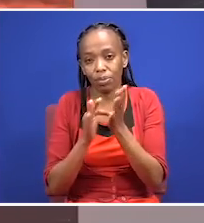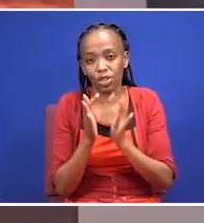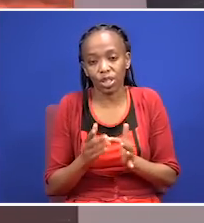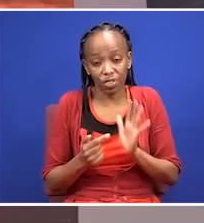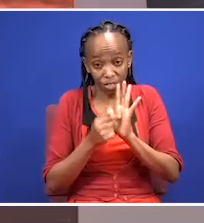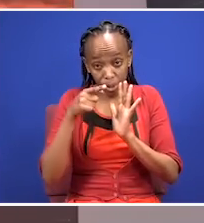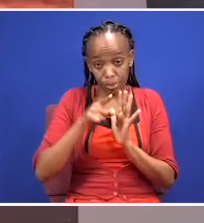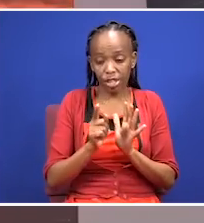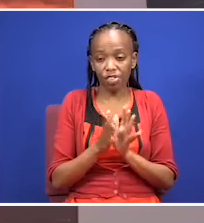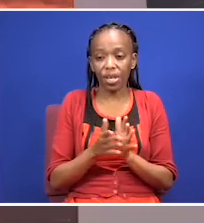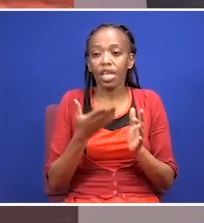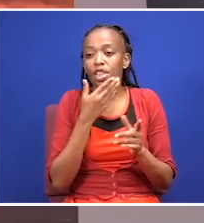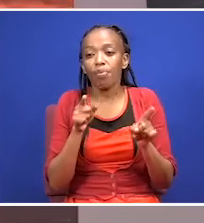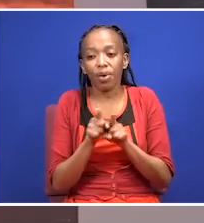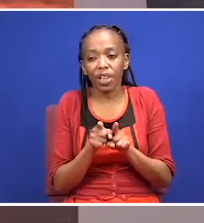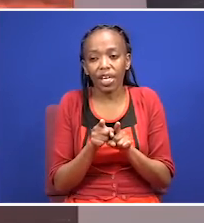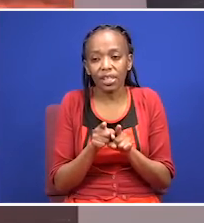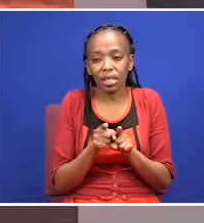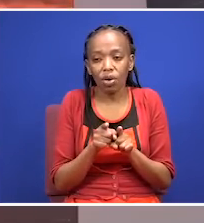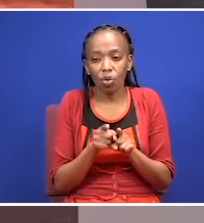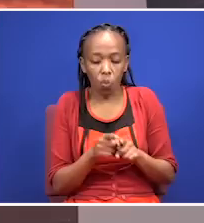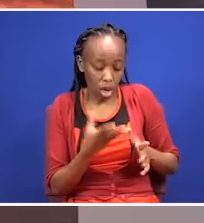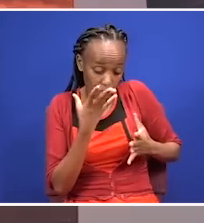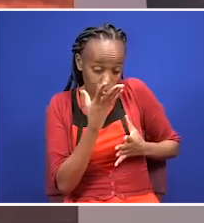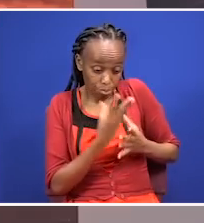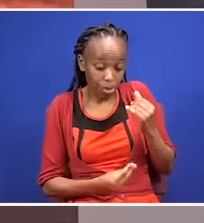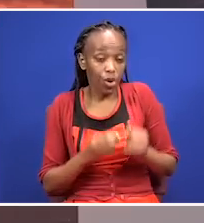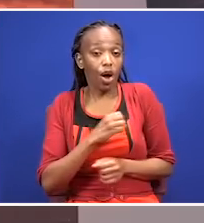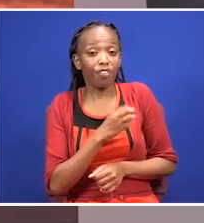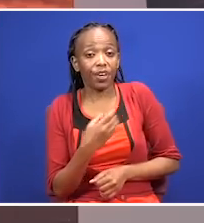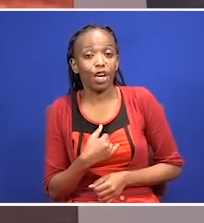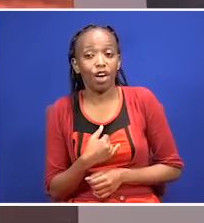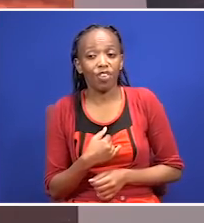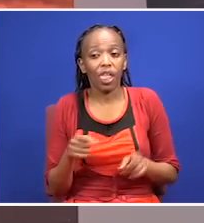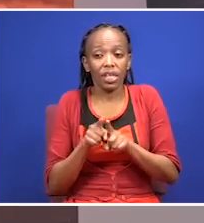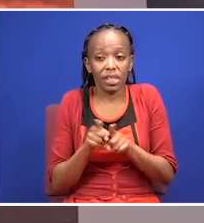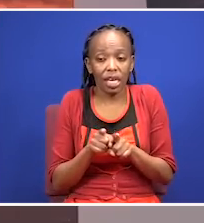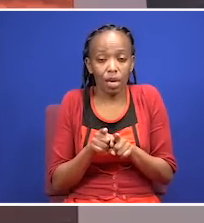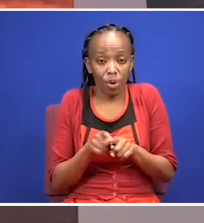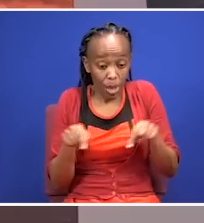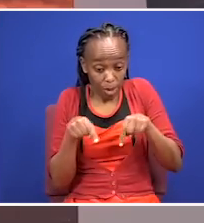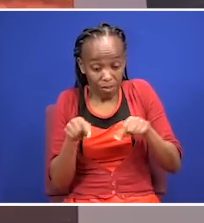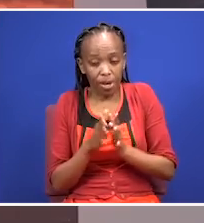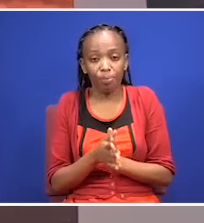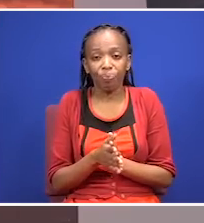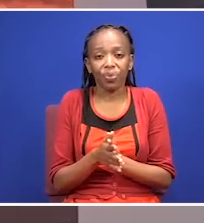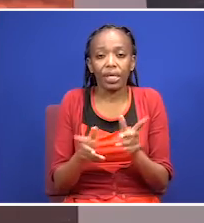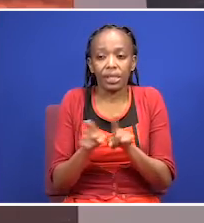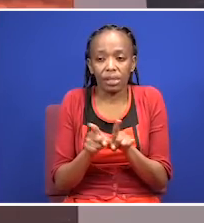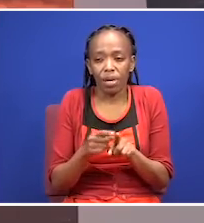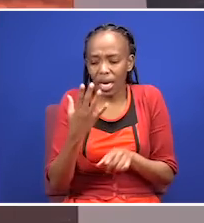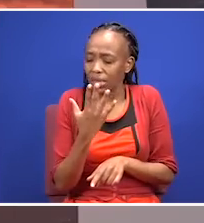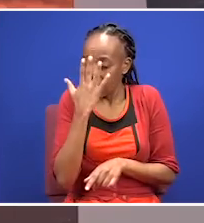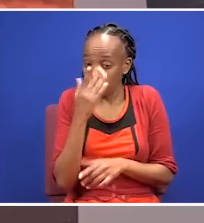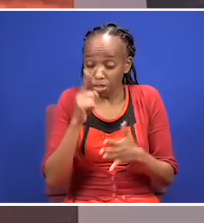revealed himself the brothers were dismayed they were afraid they were apprehensive they were so